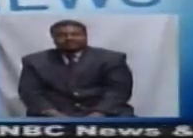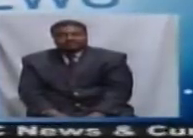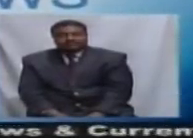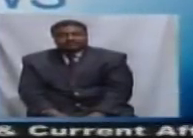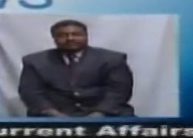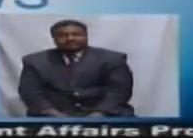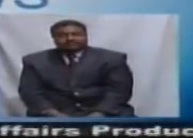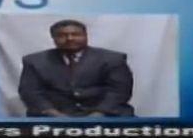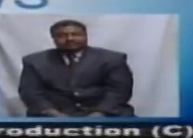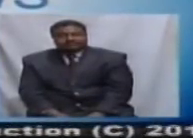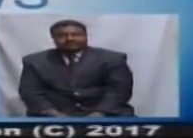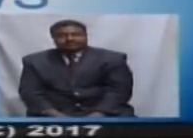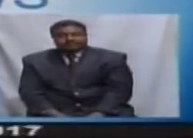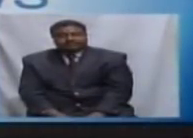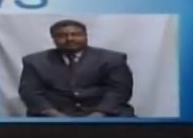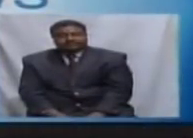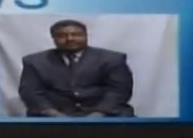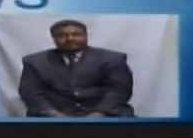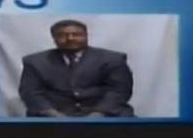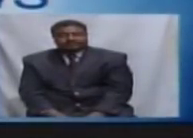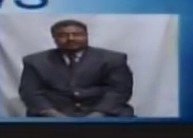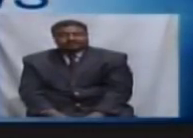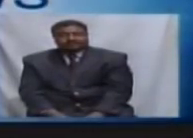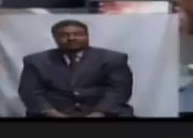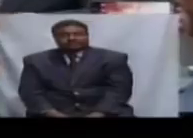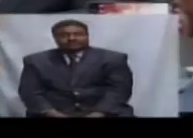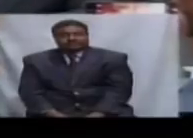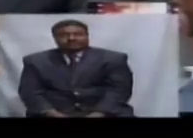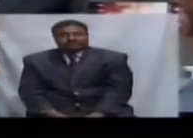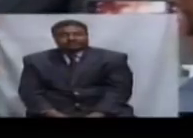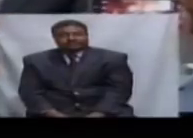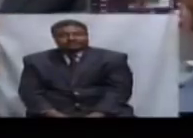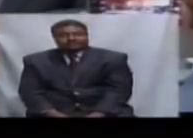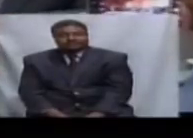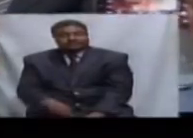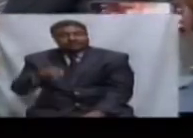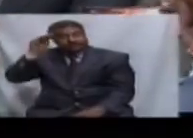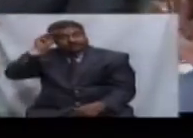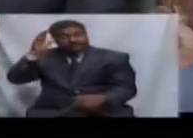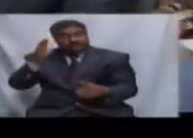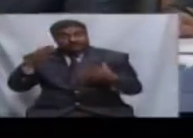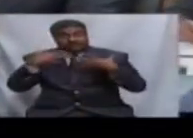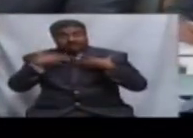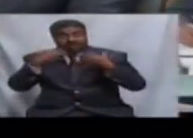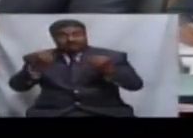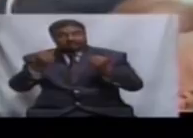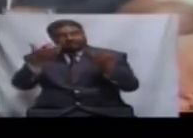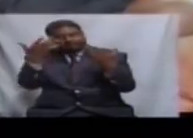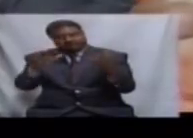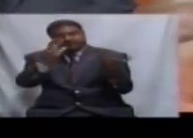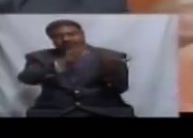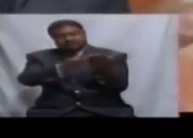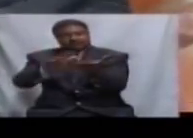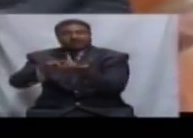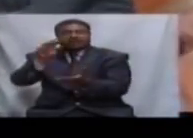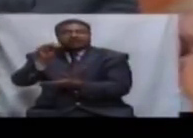that recently came from similar training, so that as people begin to use this equipment, there are people